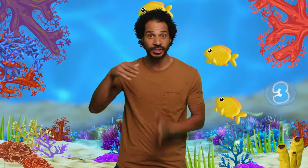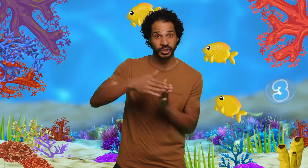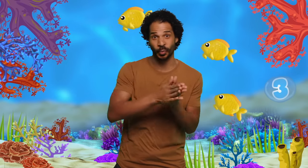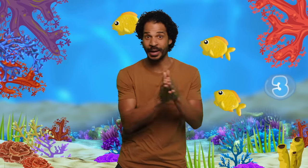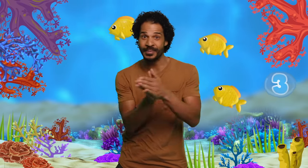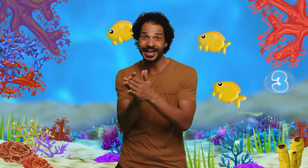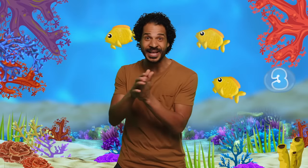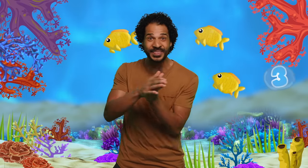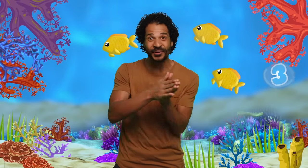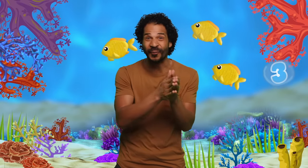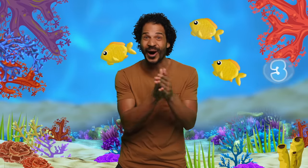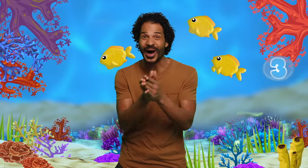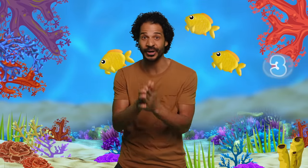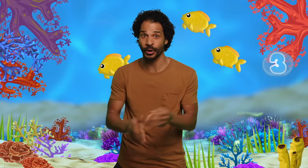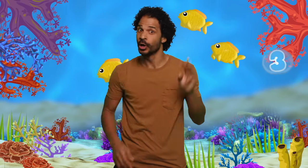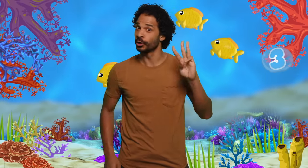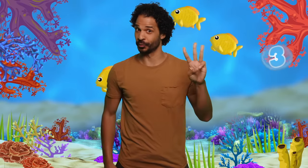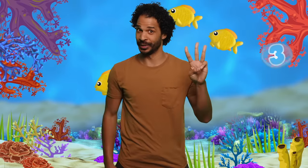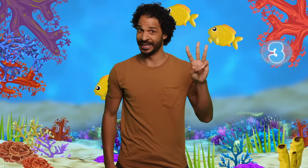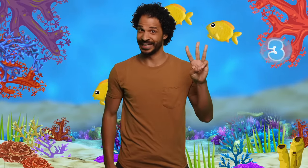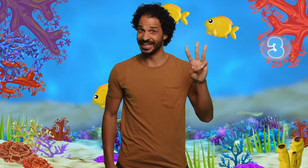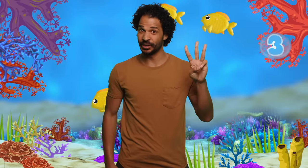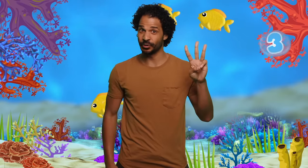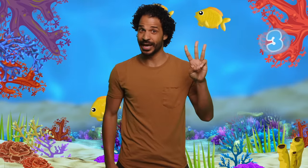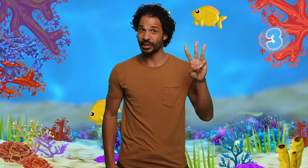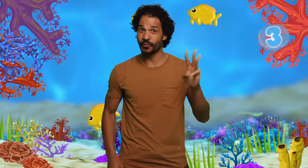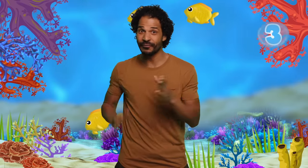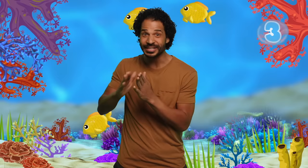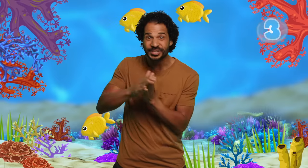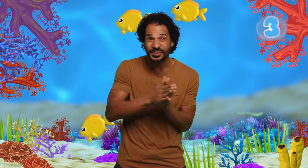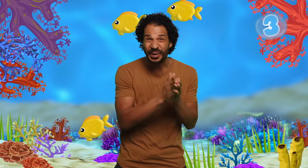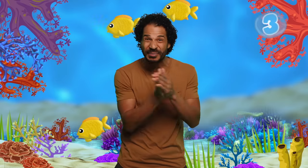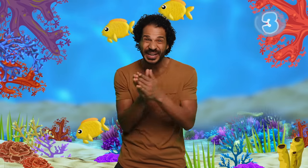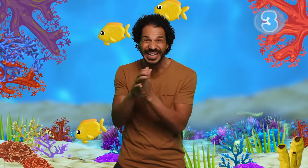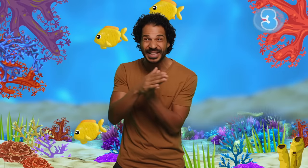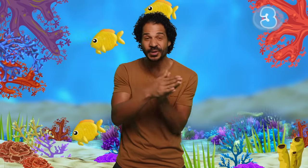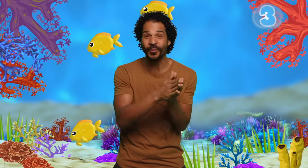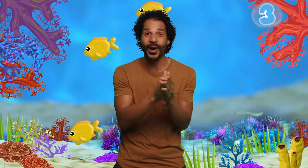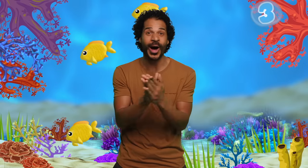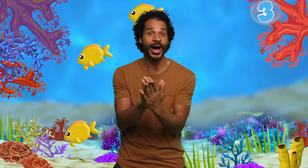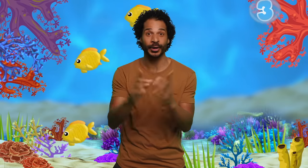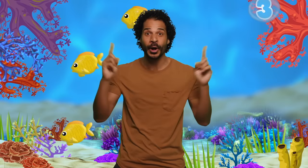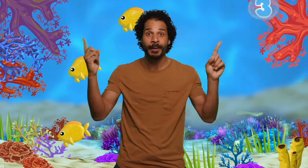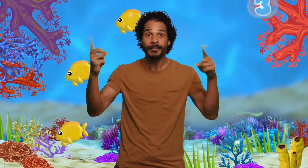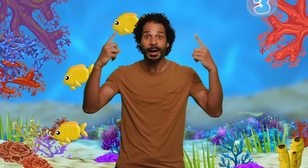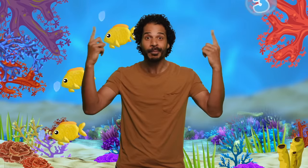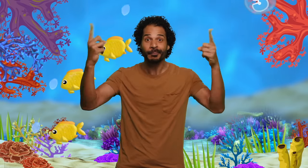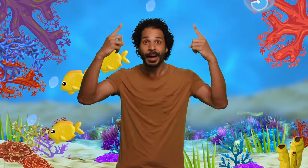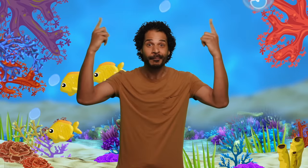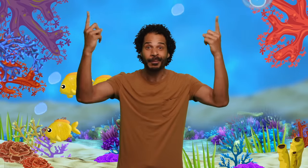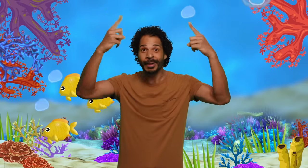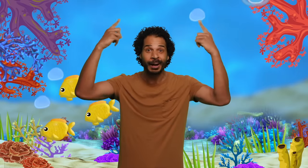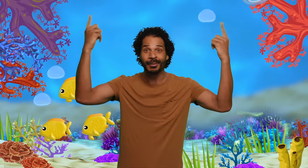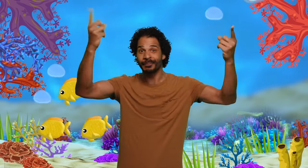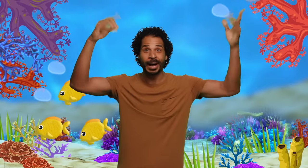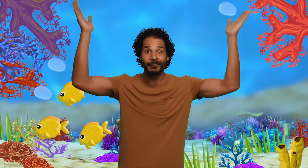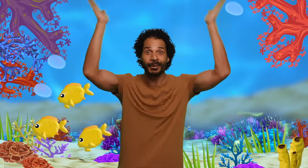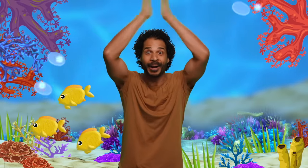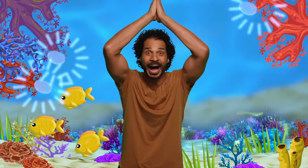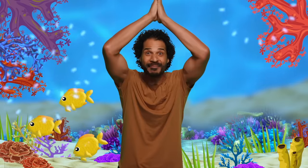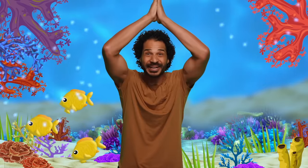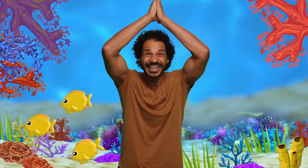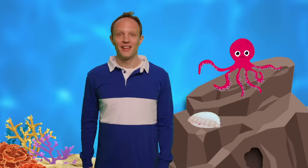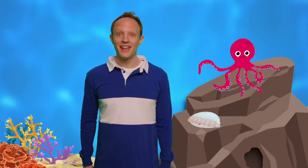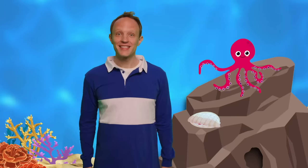yellow fish swimming in the water. Three little yellow fish swimming in the water. Bubble, bubble, bubble,